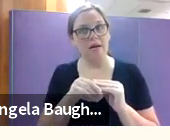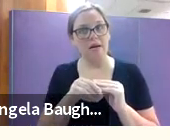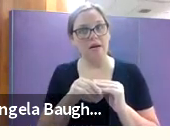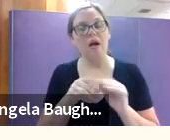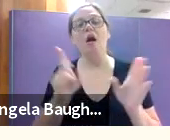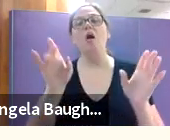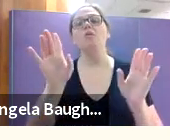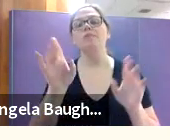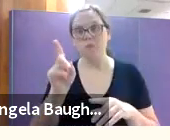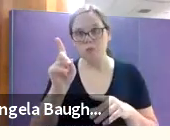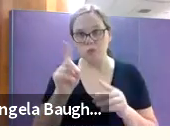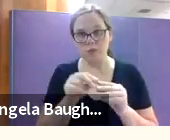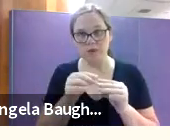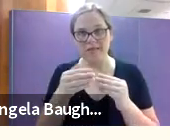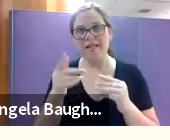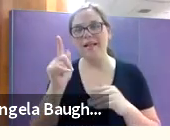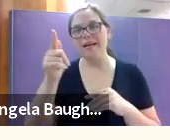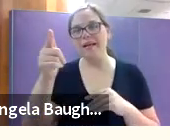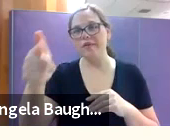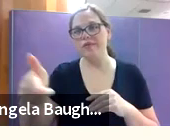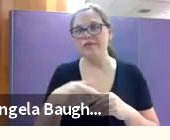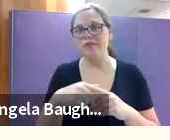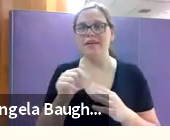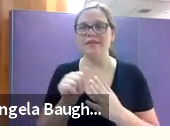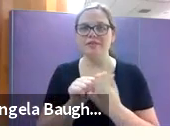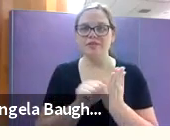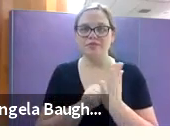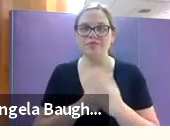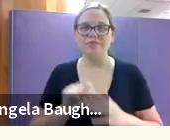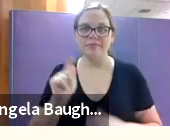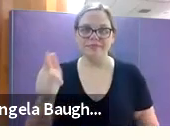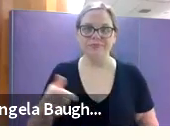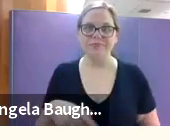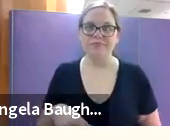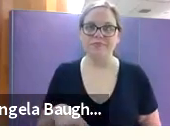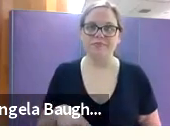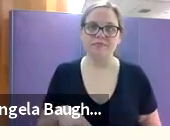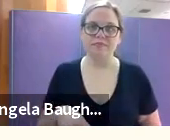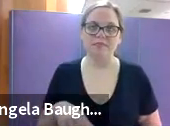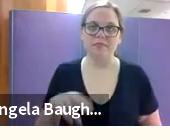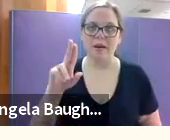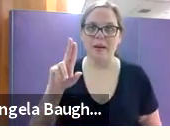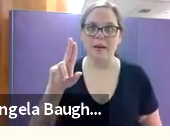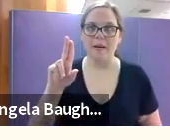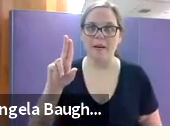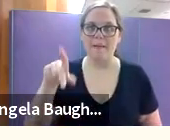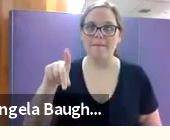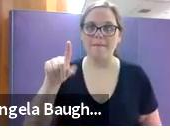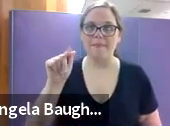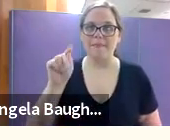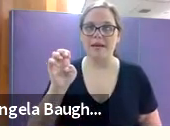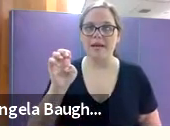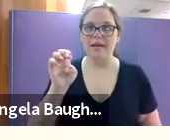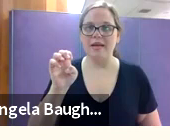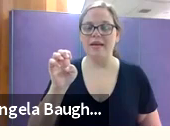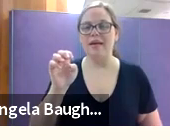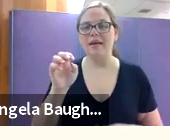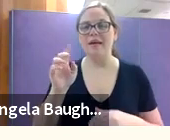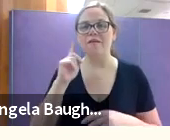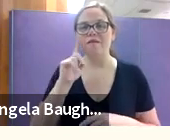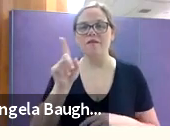have one more thing a little bit further on in the agenda. Okay, because it says update regarding provider rates. Is